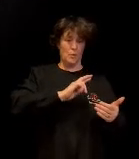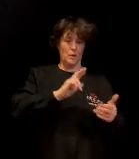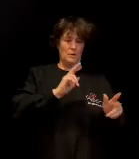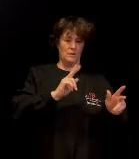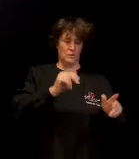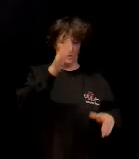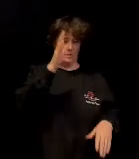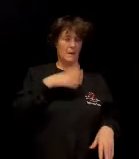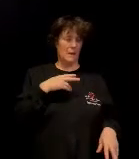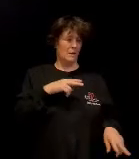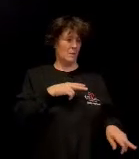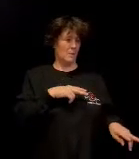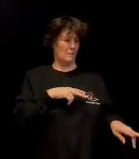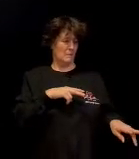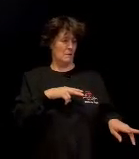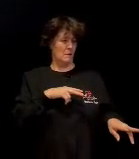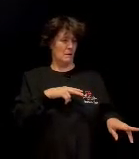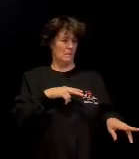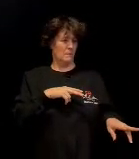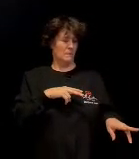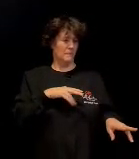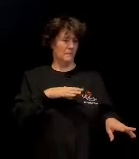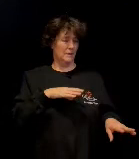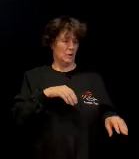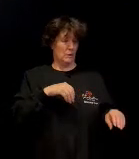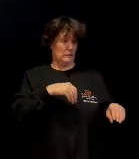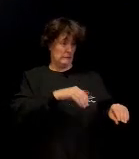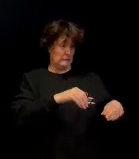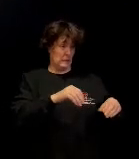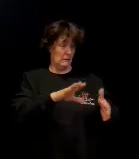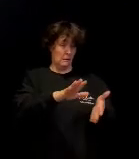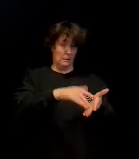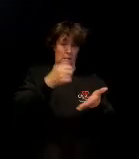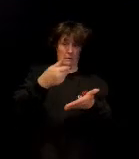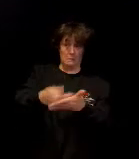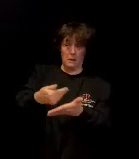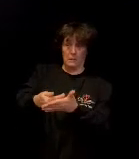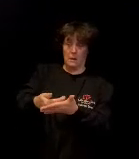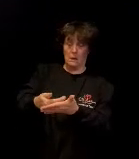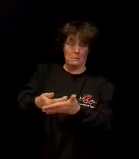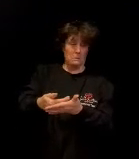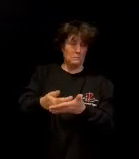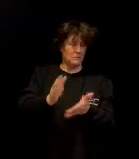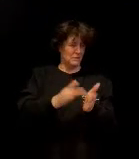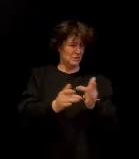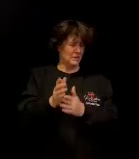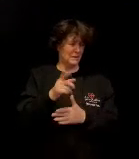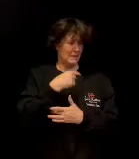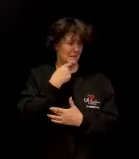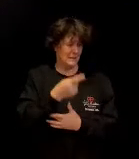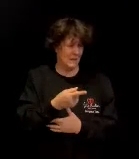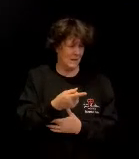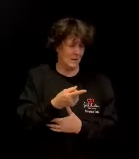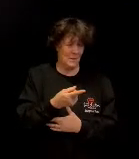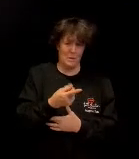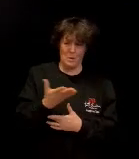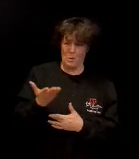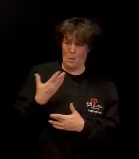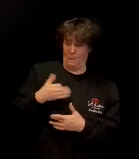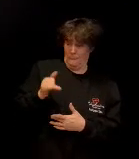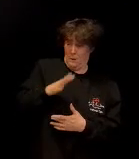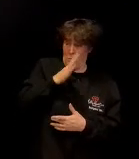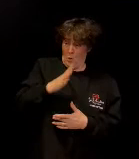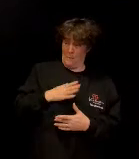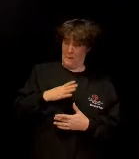around. Even the disciples said, you know, this thing could have been sold and look what's happened. And Jesus said these words. He said, what this